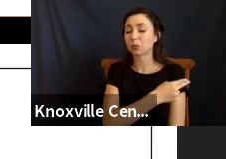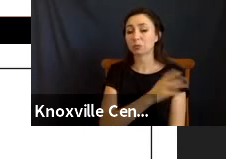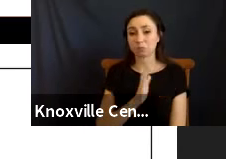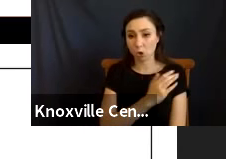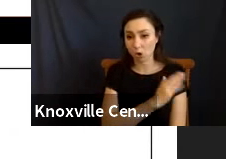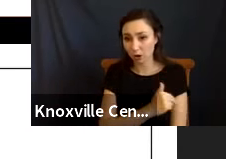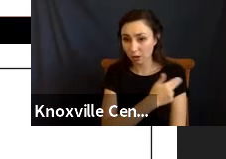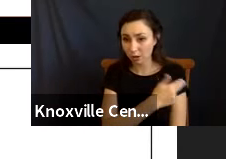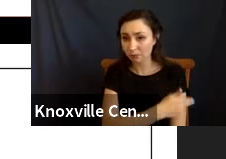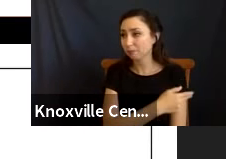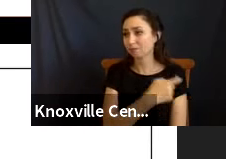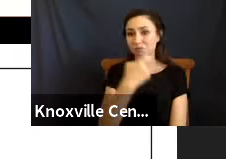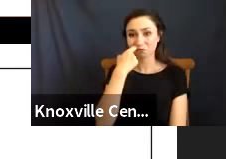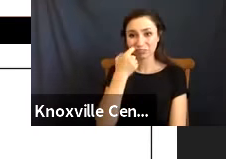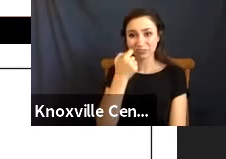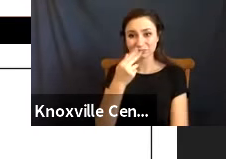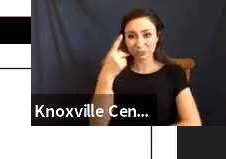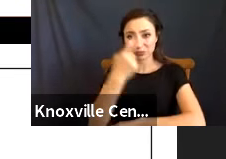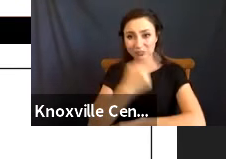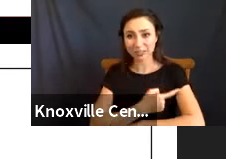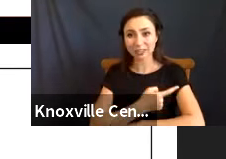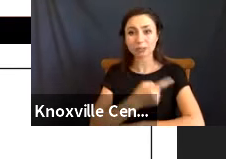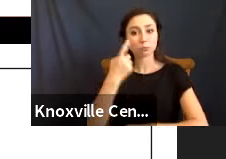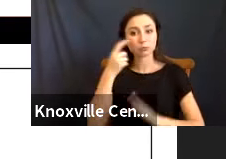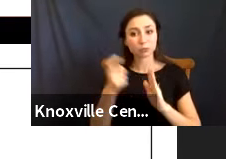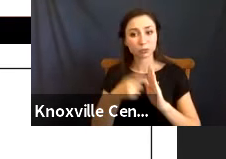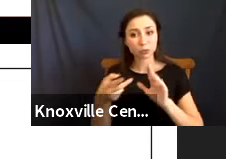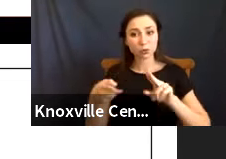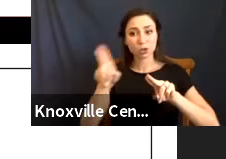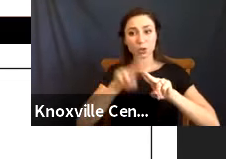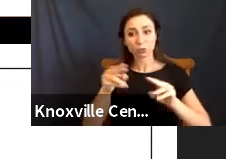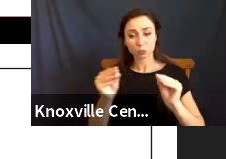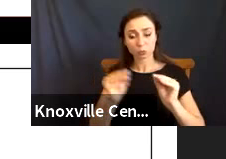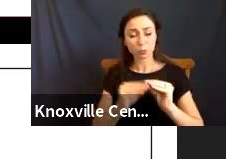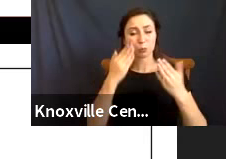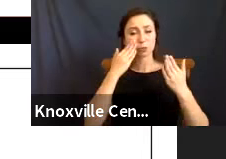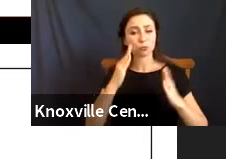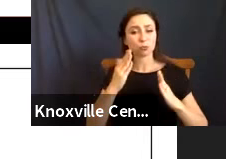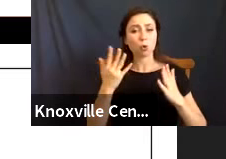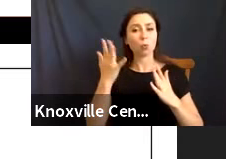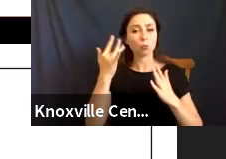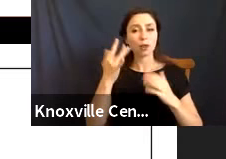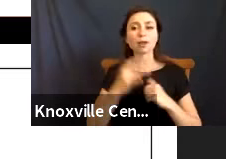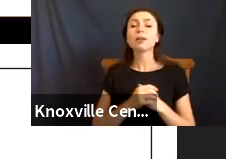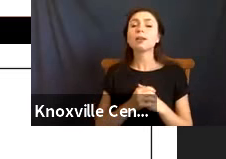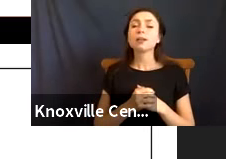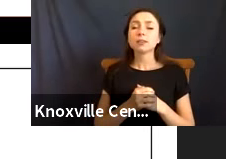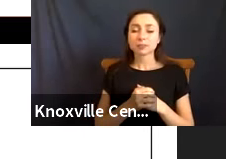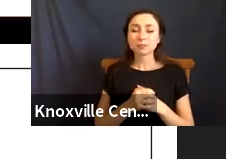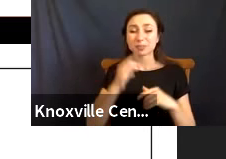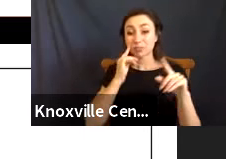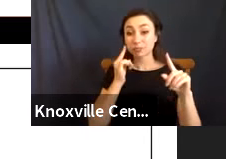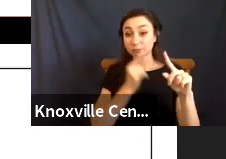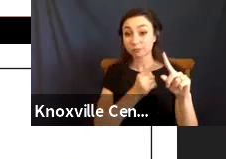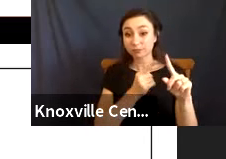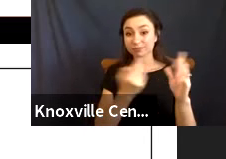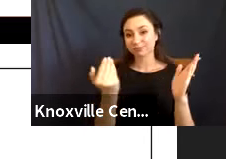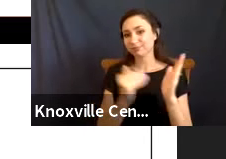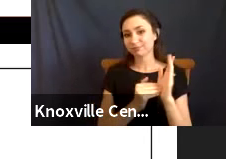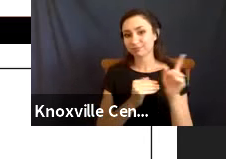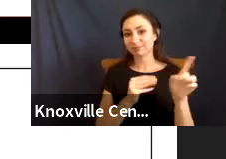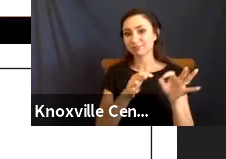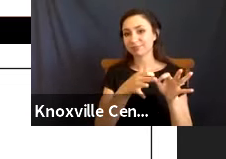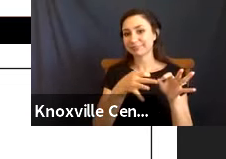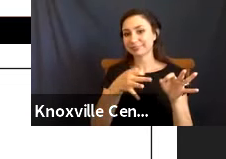yet if there's any real significance to that or not. But the point of this from, again, this is a very